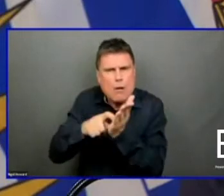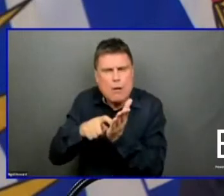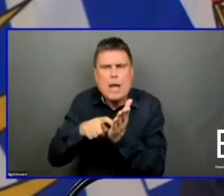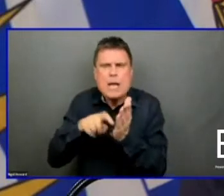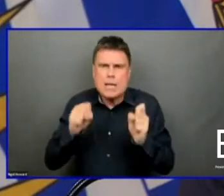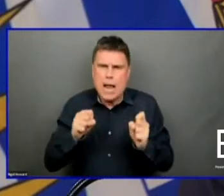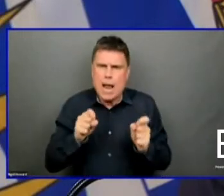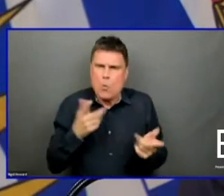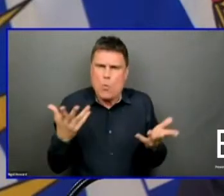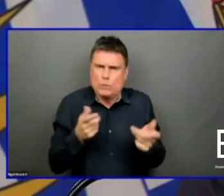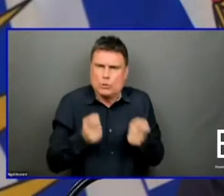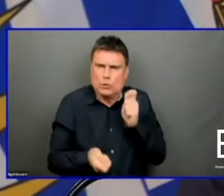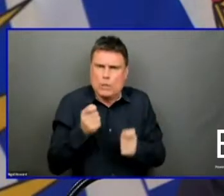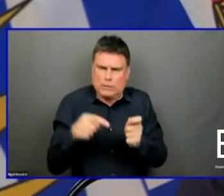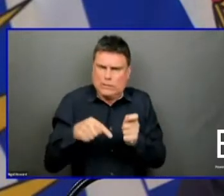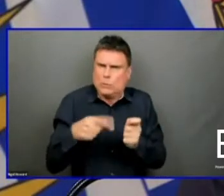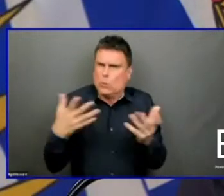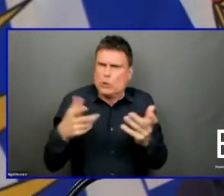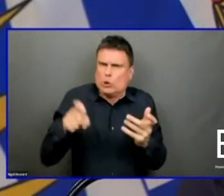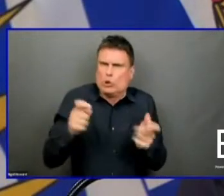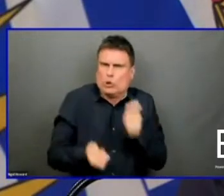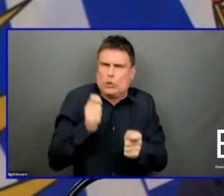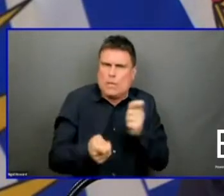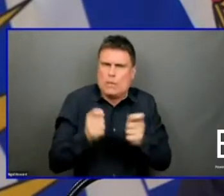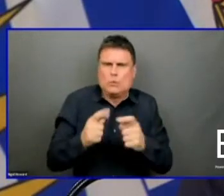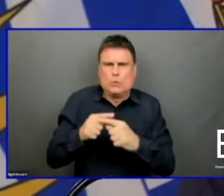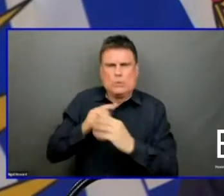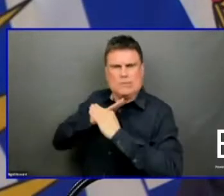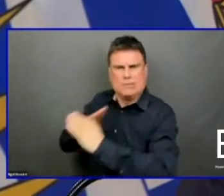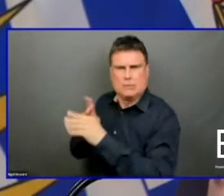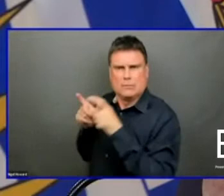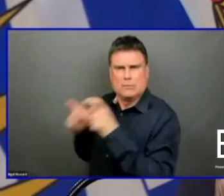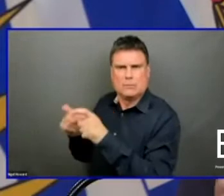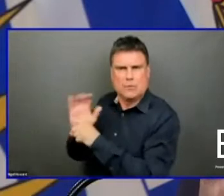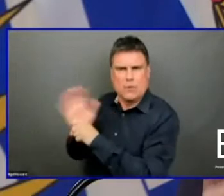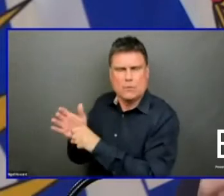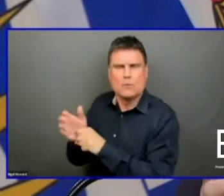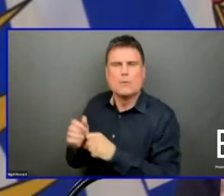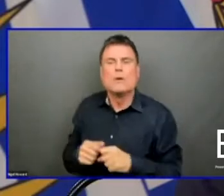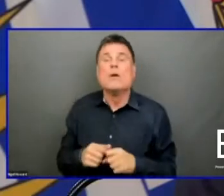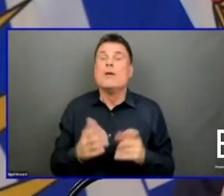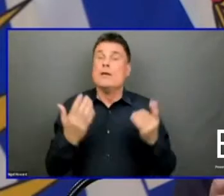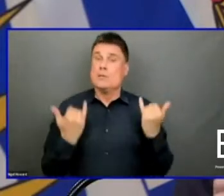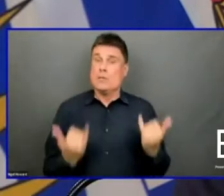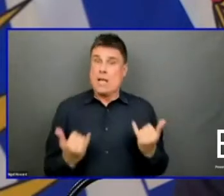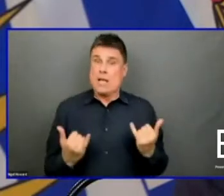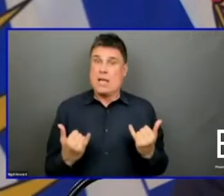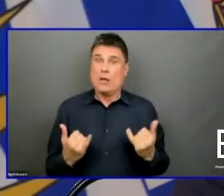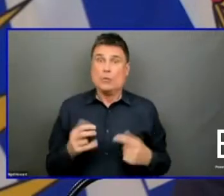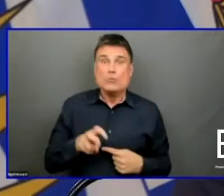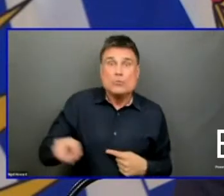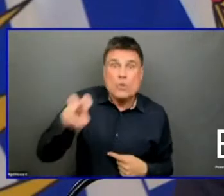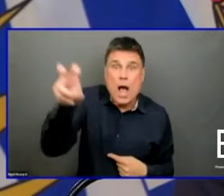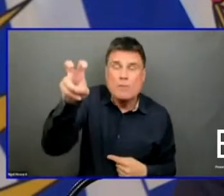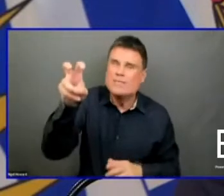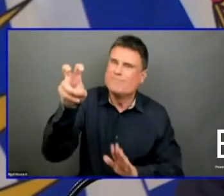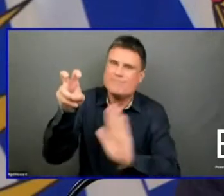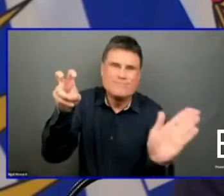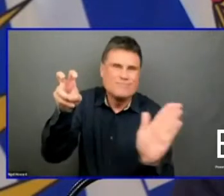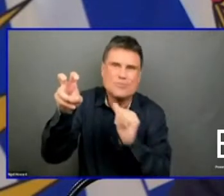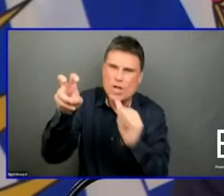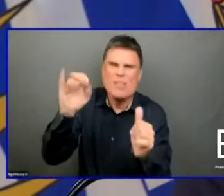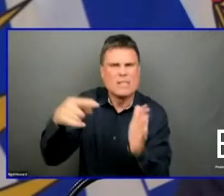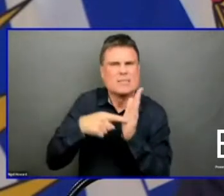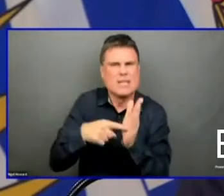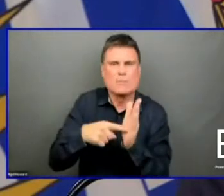absolutely you should not be traveling now. And I said neighborhood the other day, but you need to stay in your local community. Go outside,